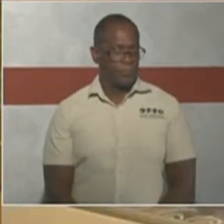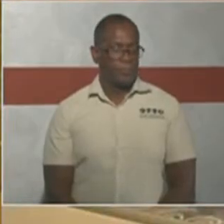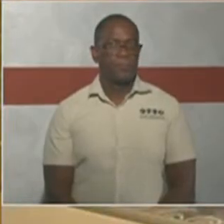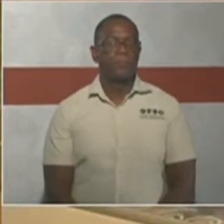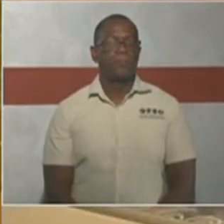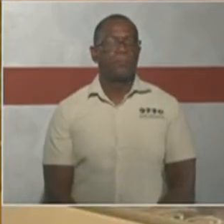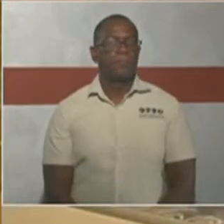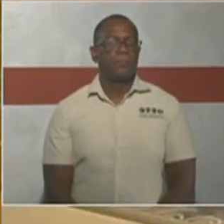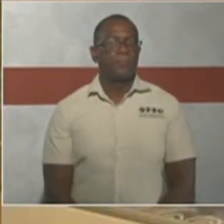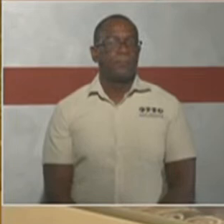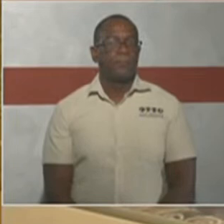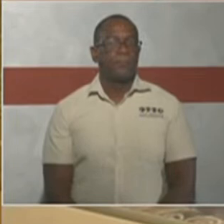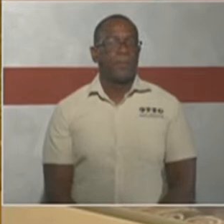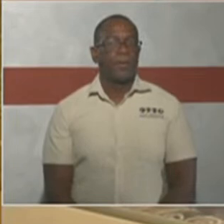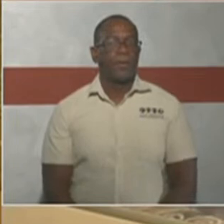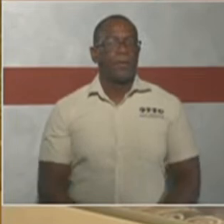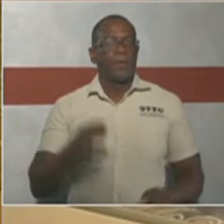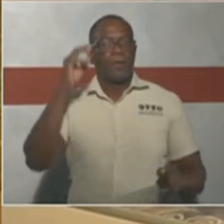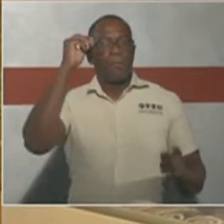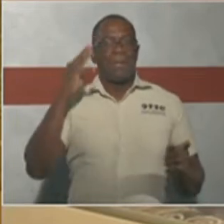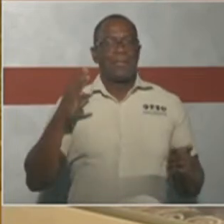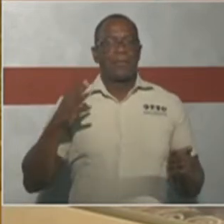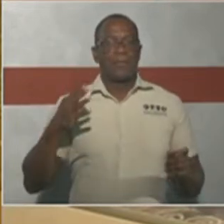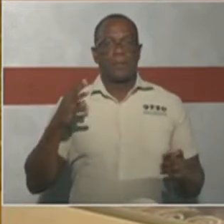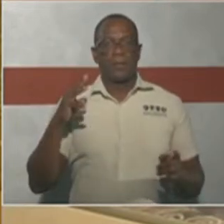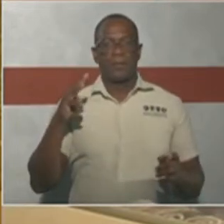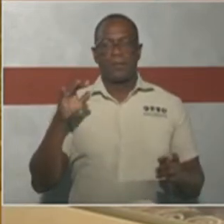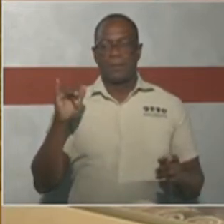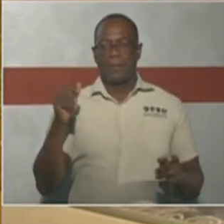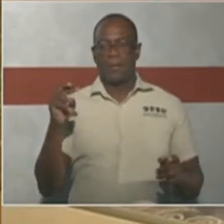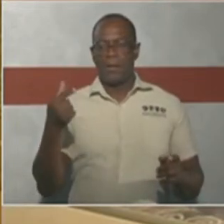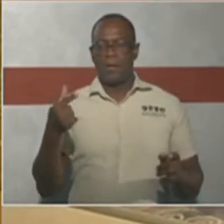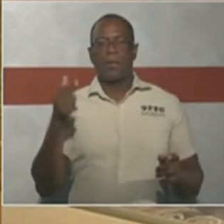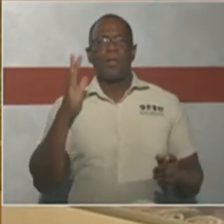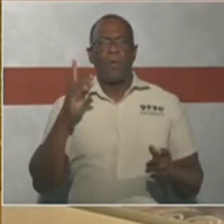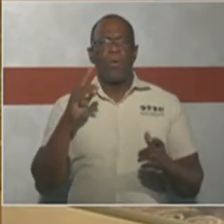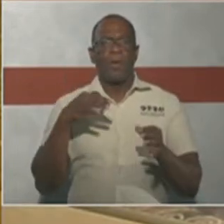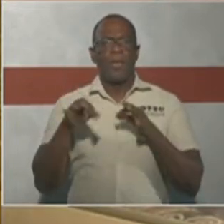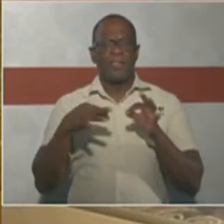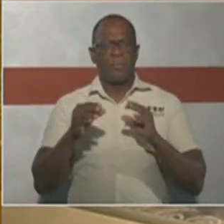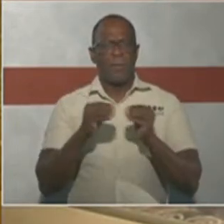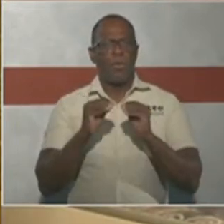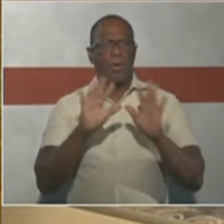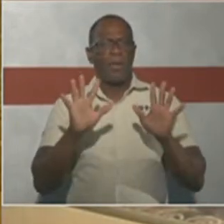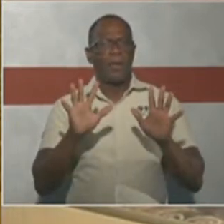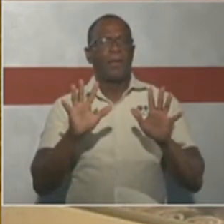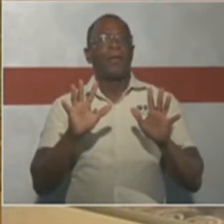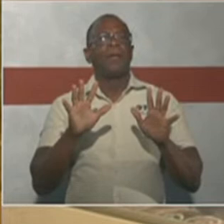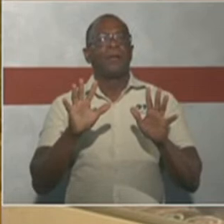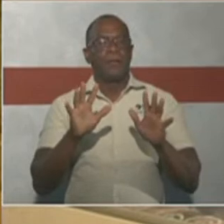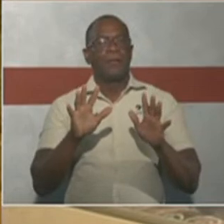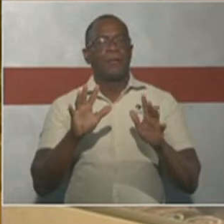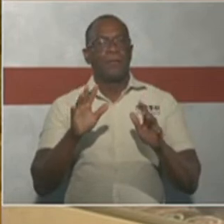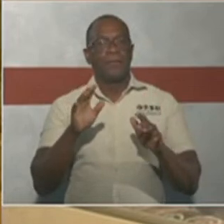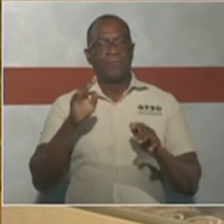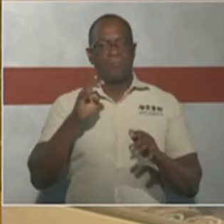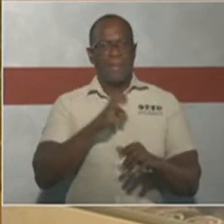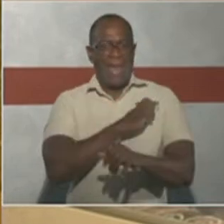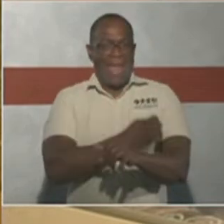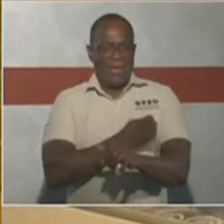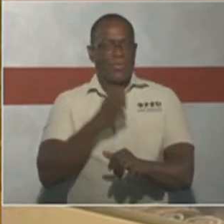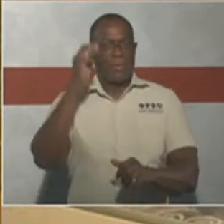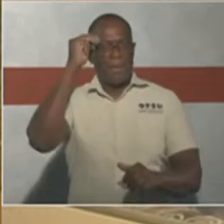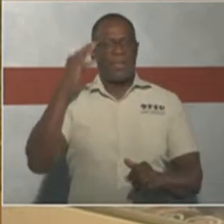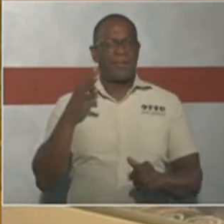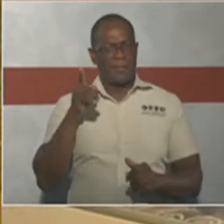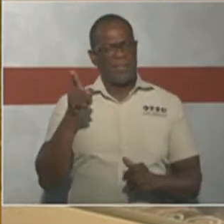I just want Minister Young to clarify a point that you only raised, and he'll clarify it in this context of the Energy Minister.